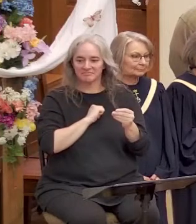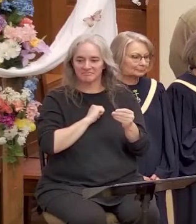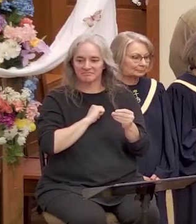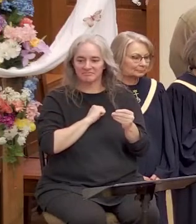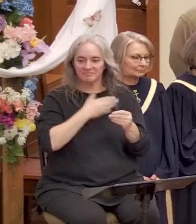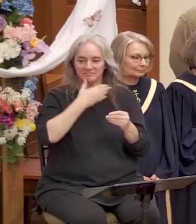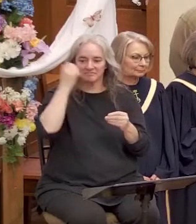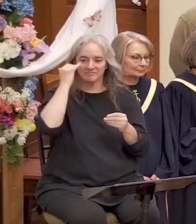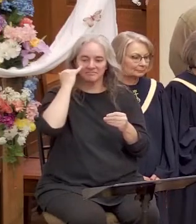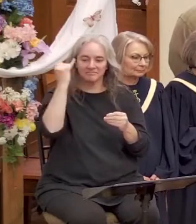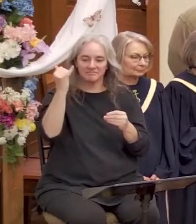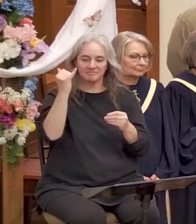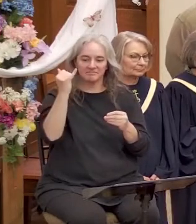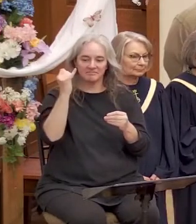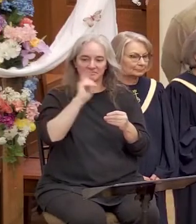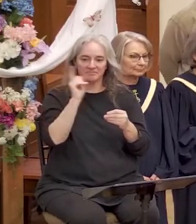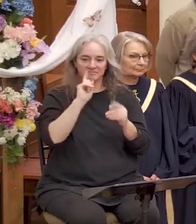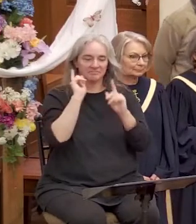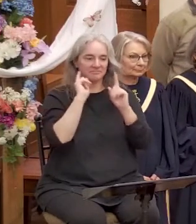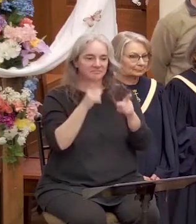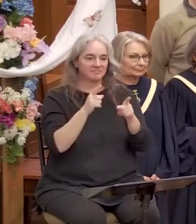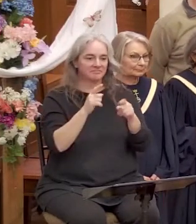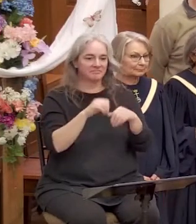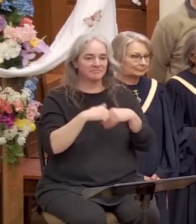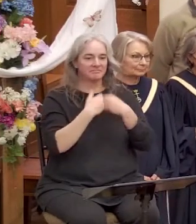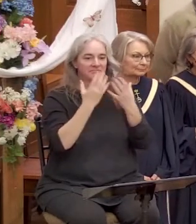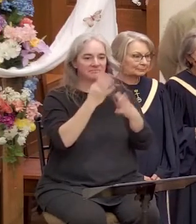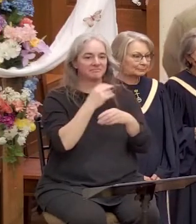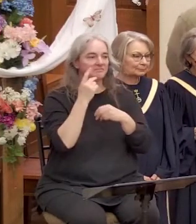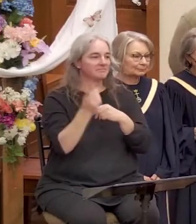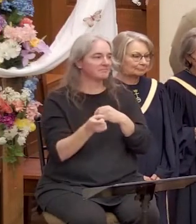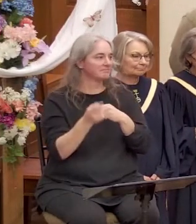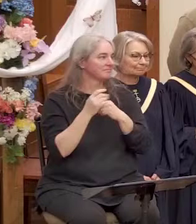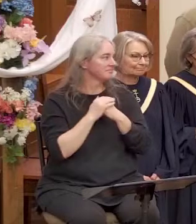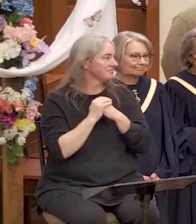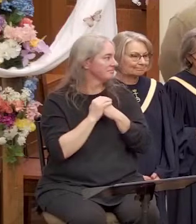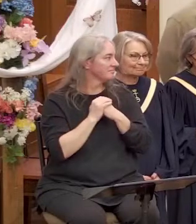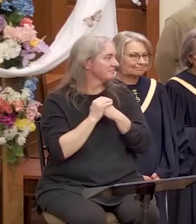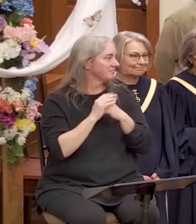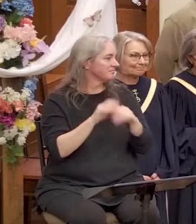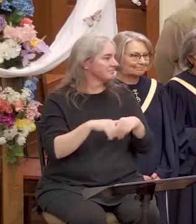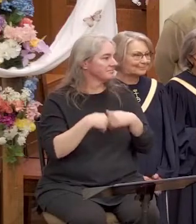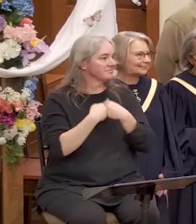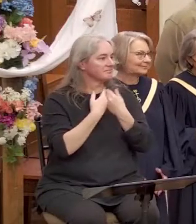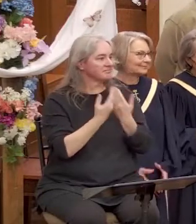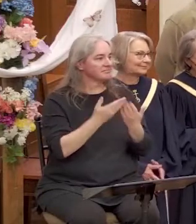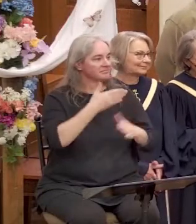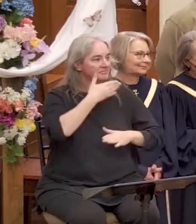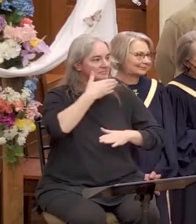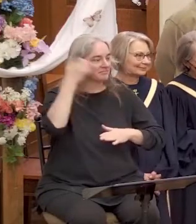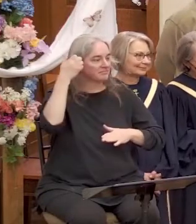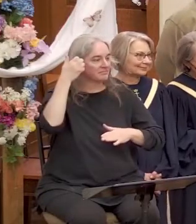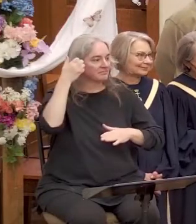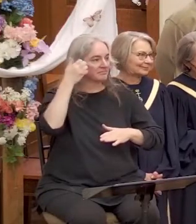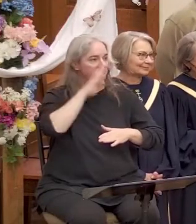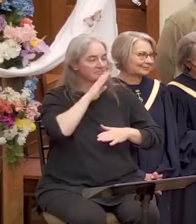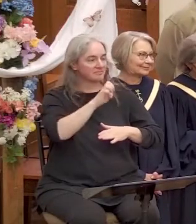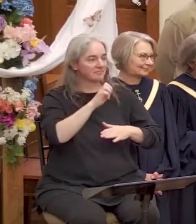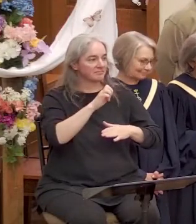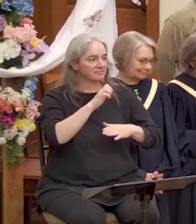of where we think we're going and how we're gonna get there. And how we're going to be a better